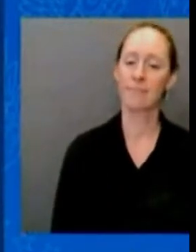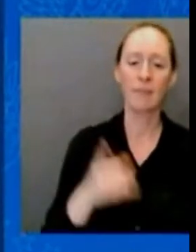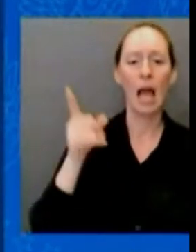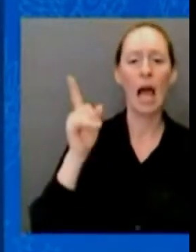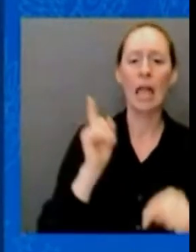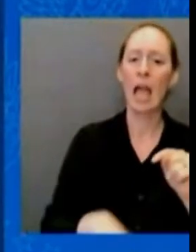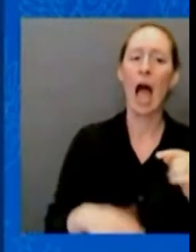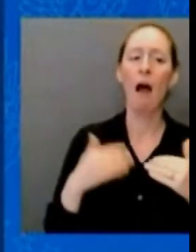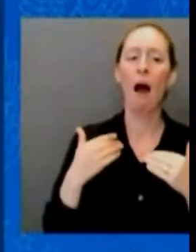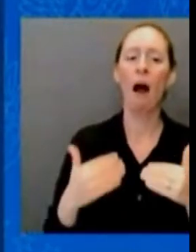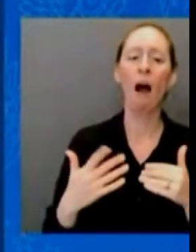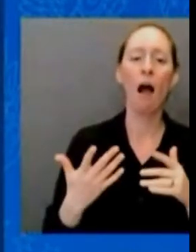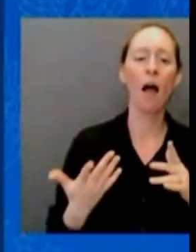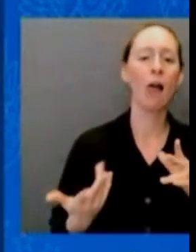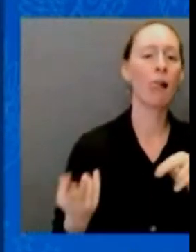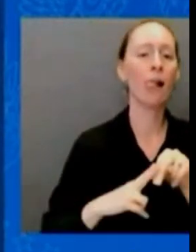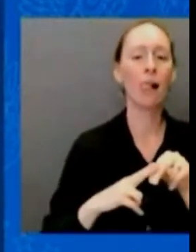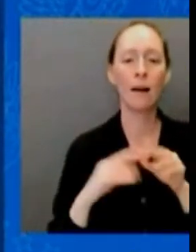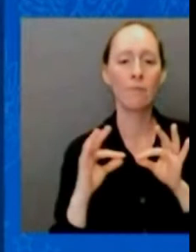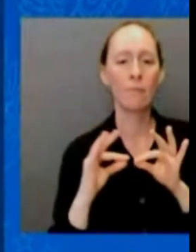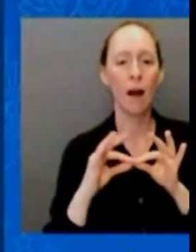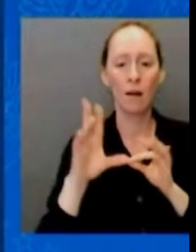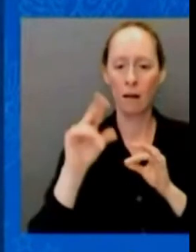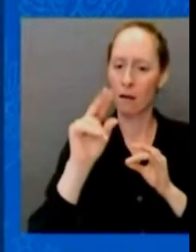drug. And by the way,